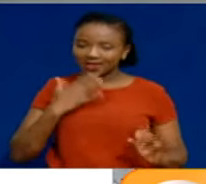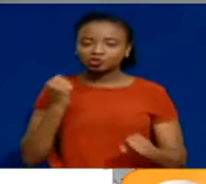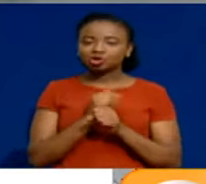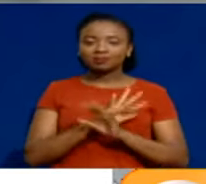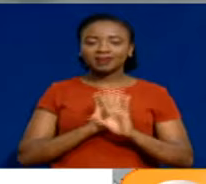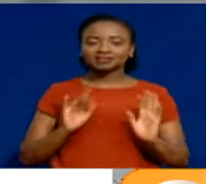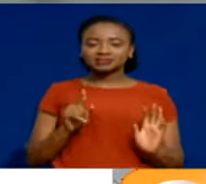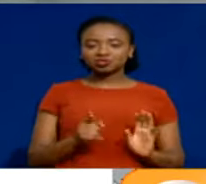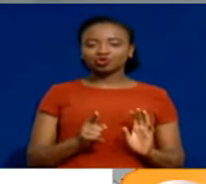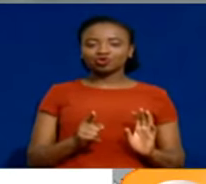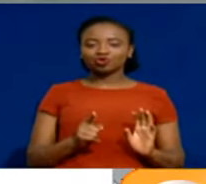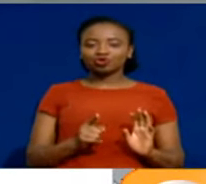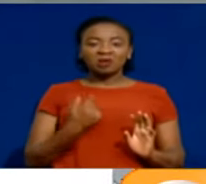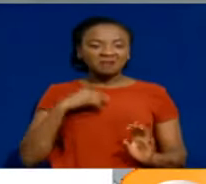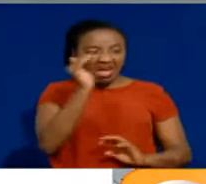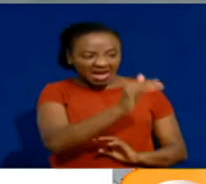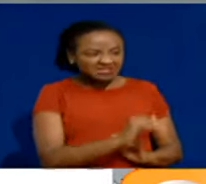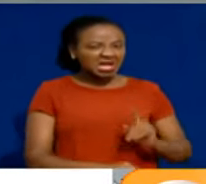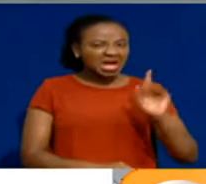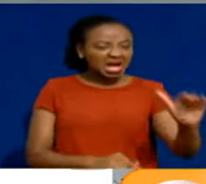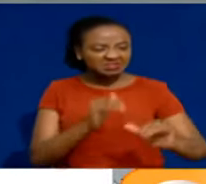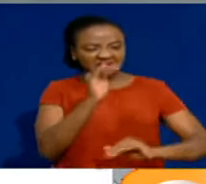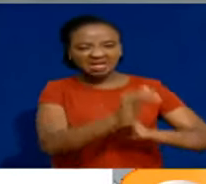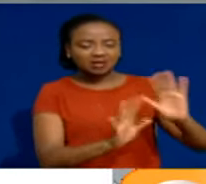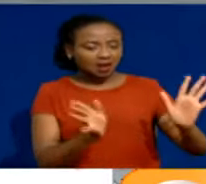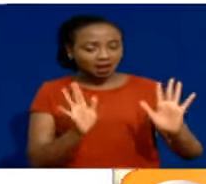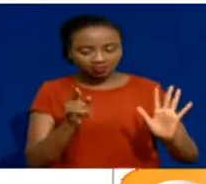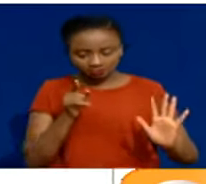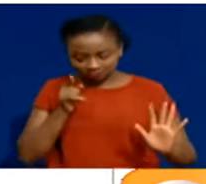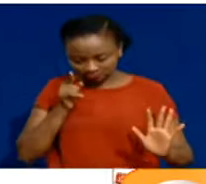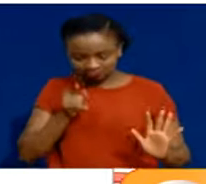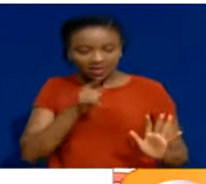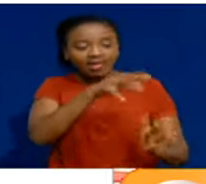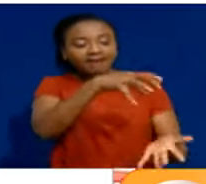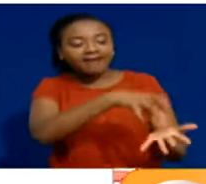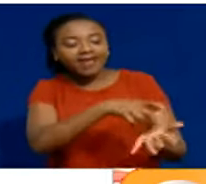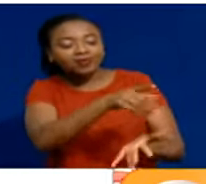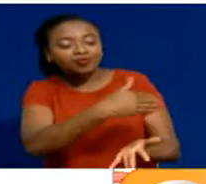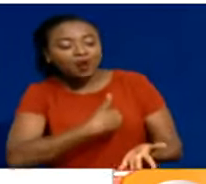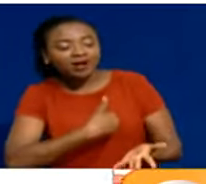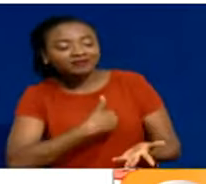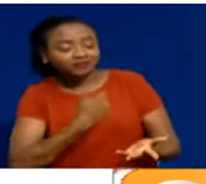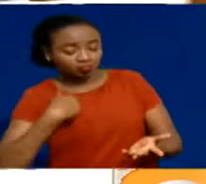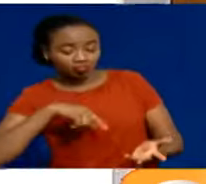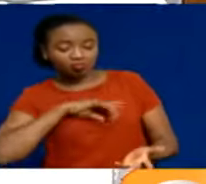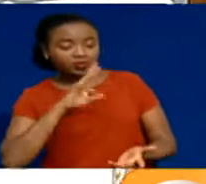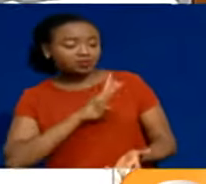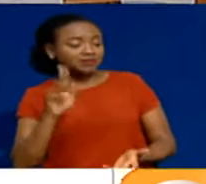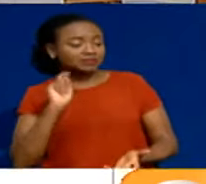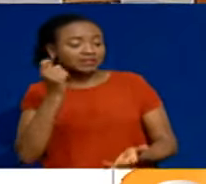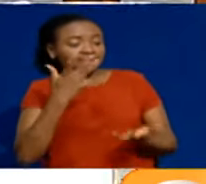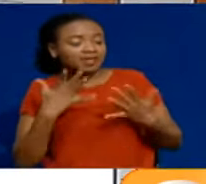my job. Not to ask, how did you get this cake? You have a cake, where is our slice?